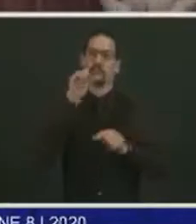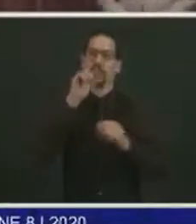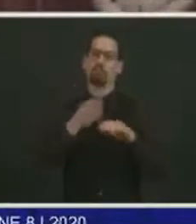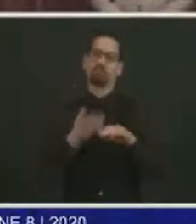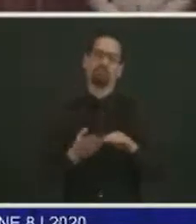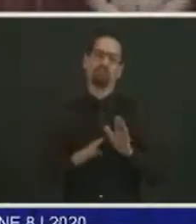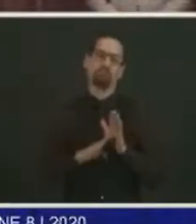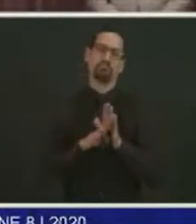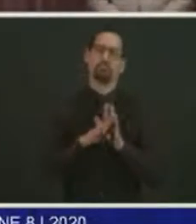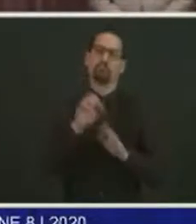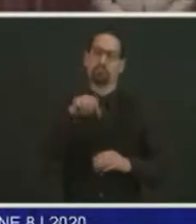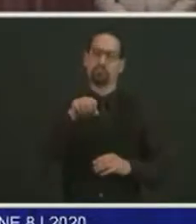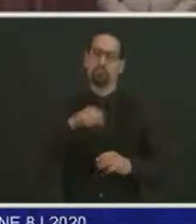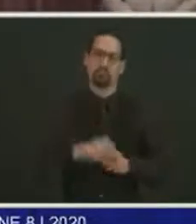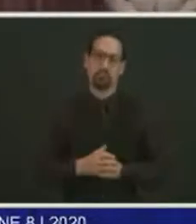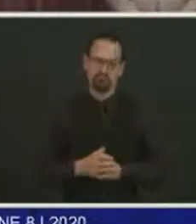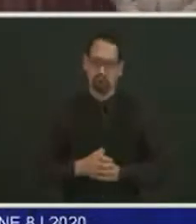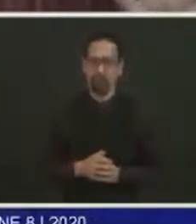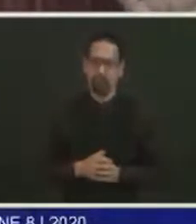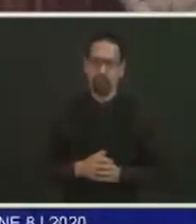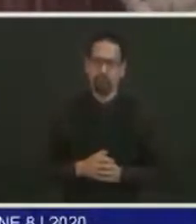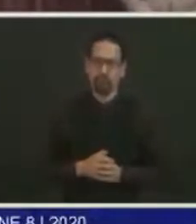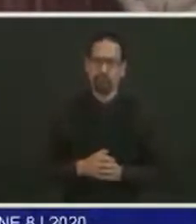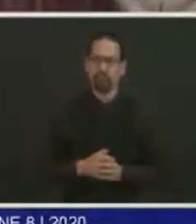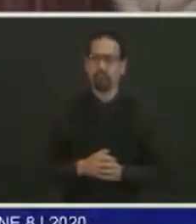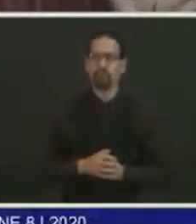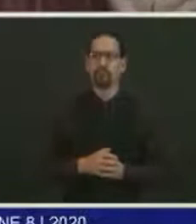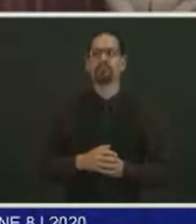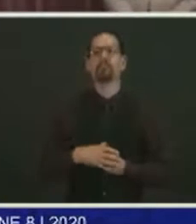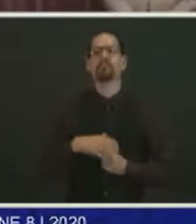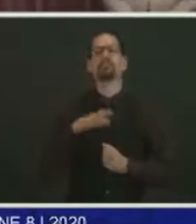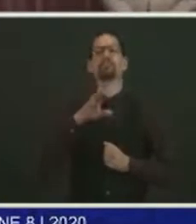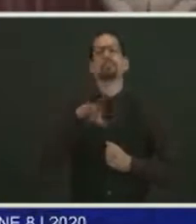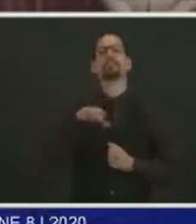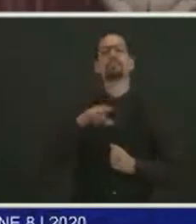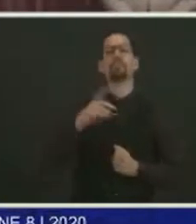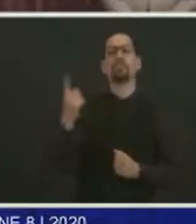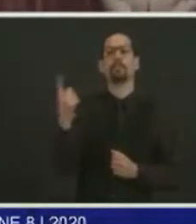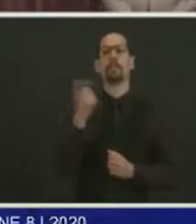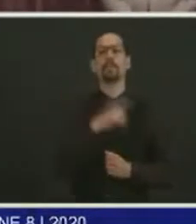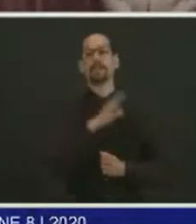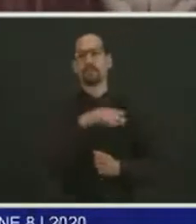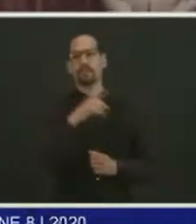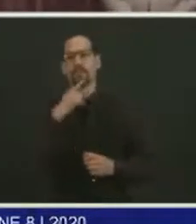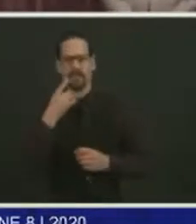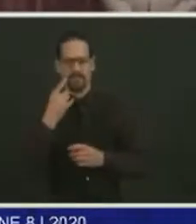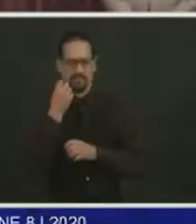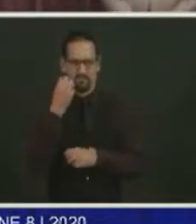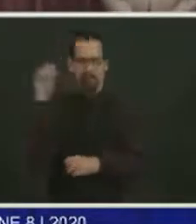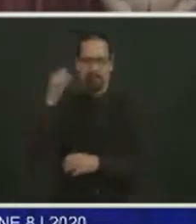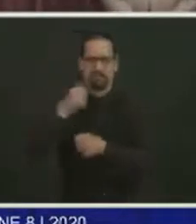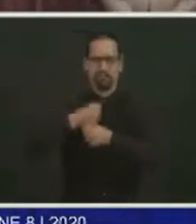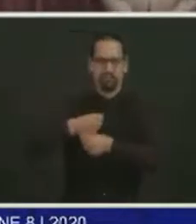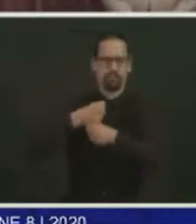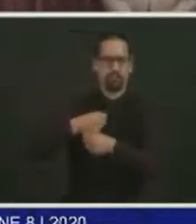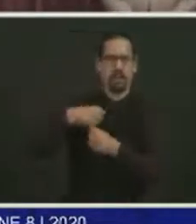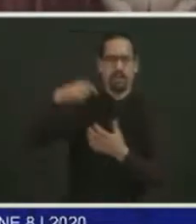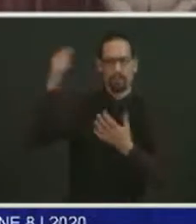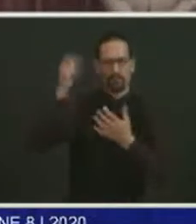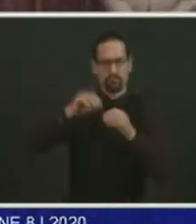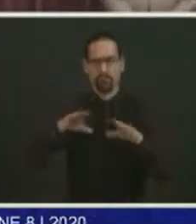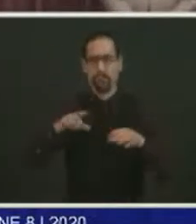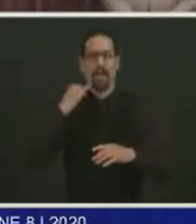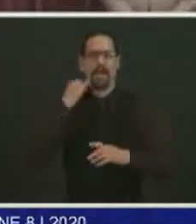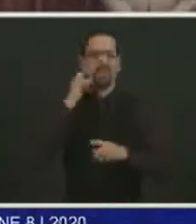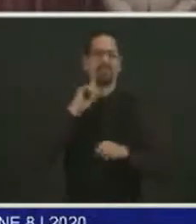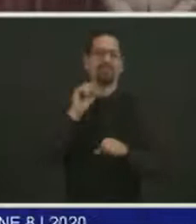doctor, wouldn't the likelihood of an outbreak resulting from the demonstrations be in significant part a consequence of whatever the prevalence is